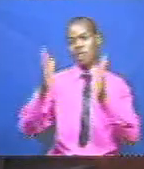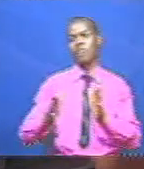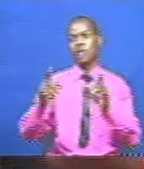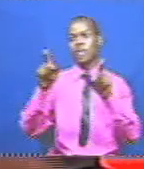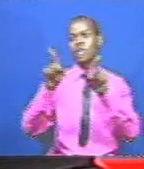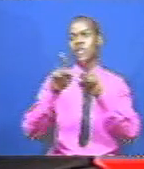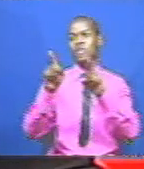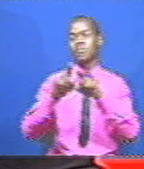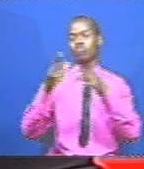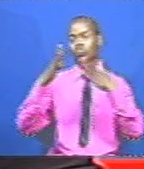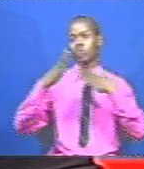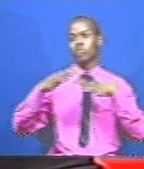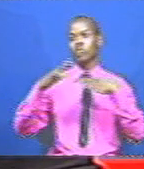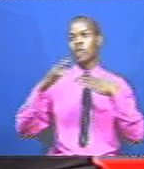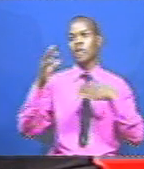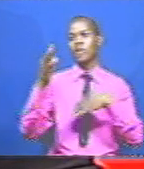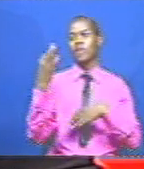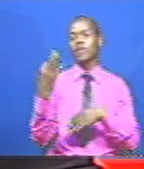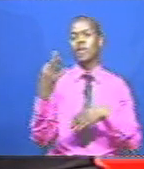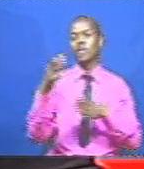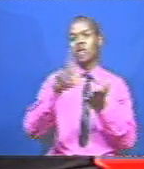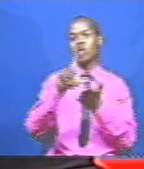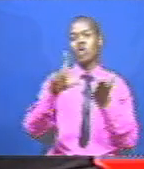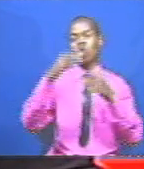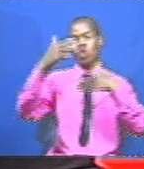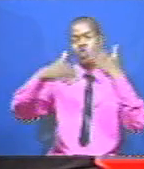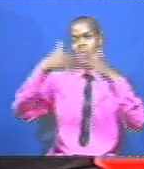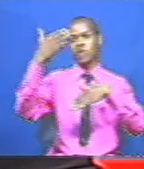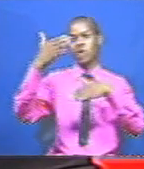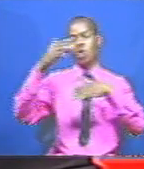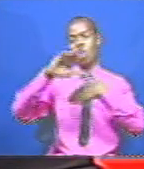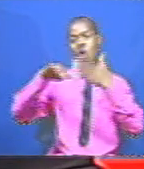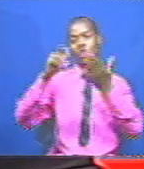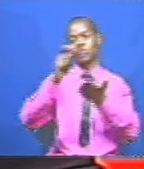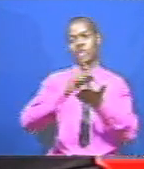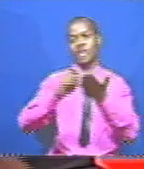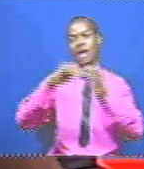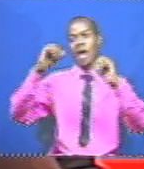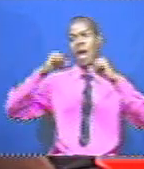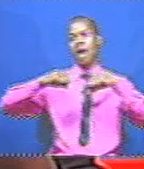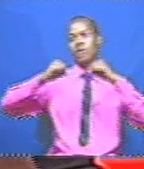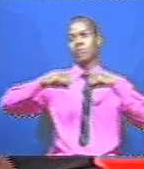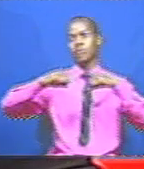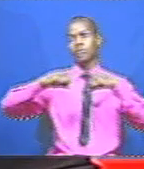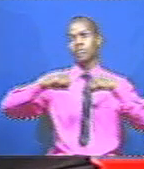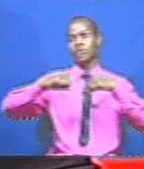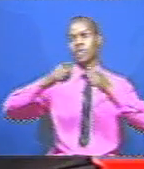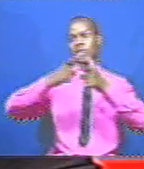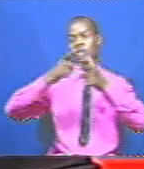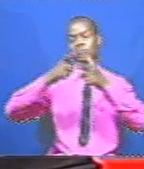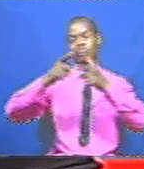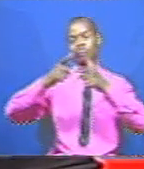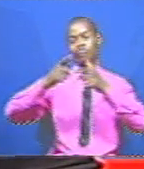and academia. The three local universities. They all signed a cooperation agreement, and since then, it's where we are